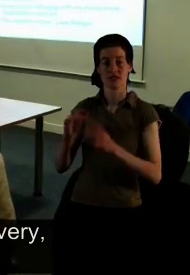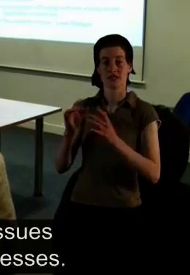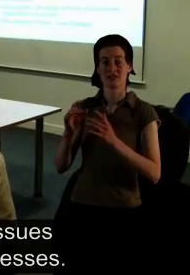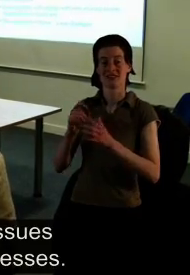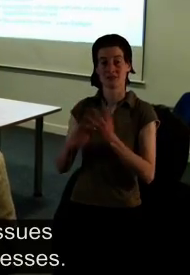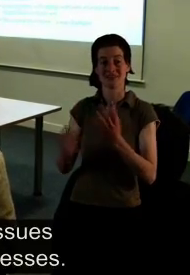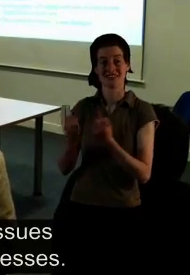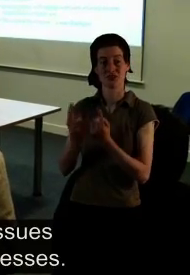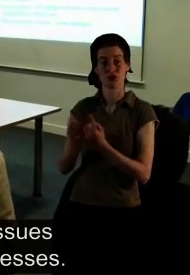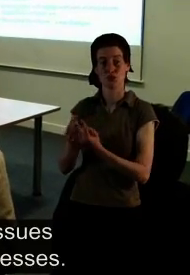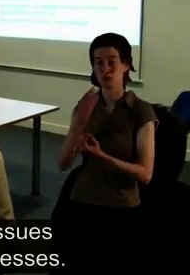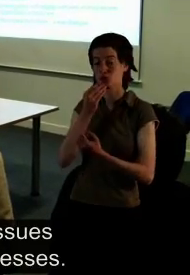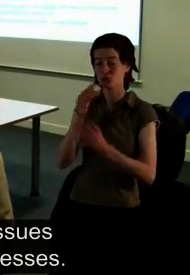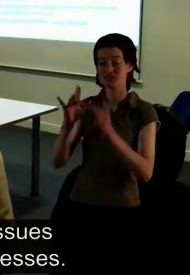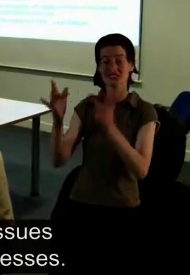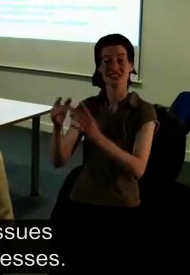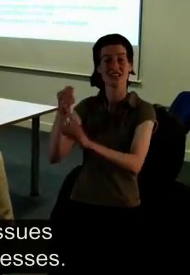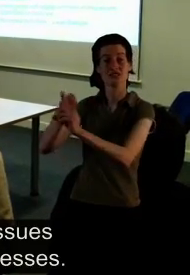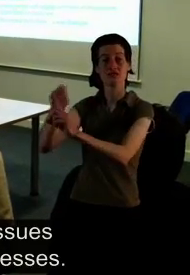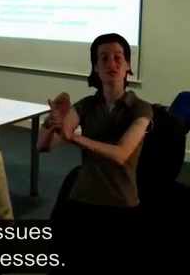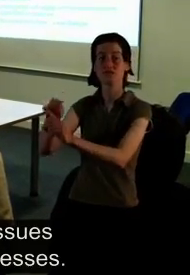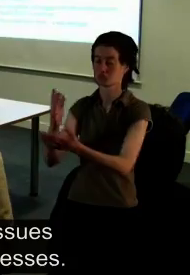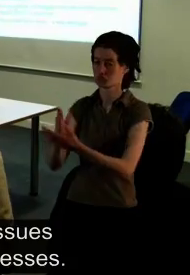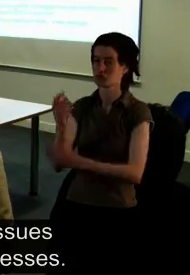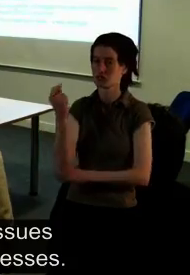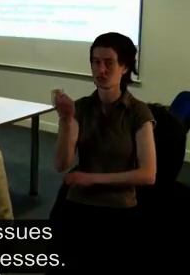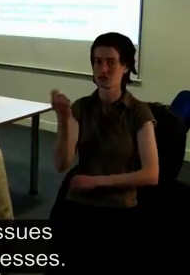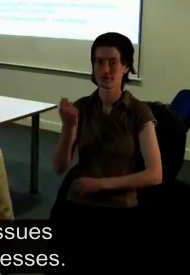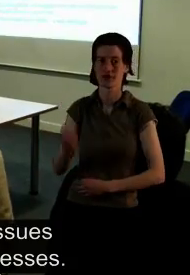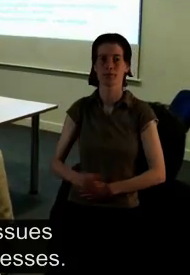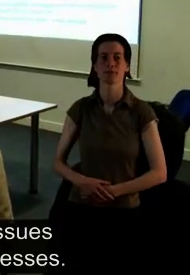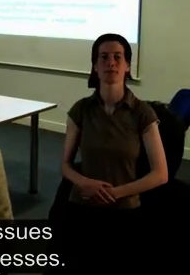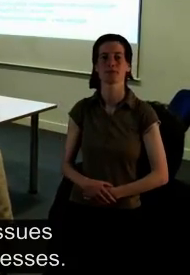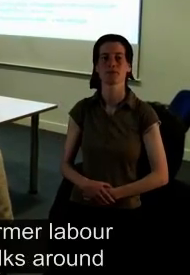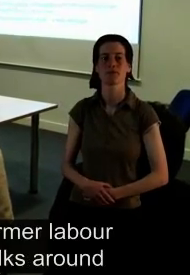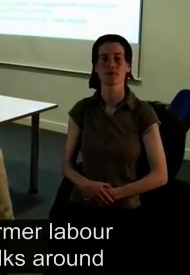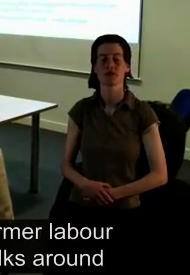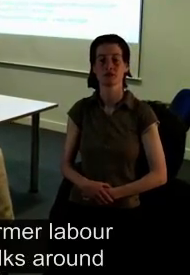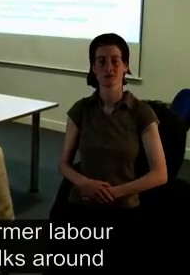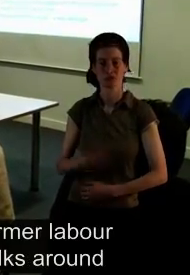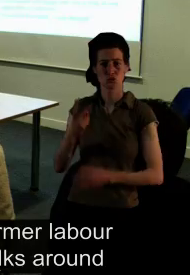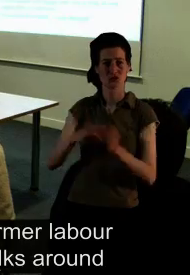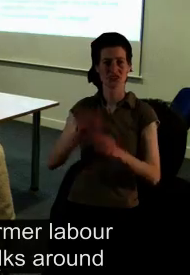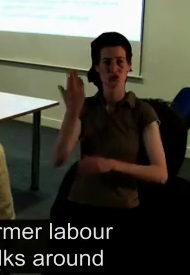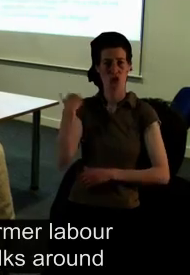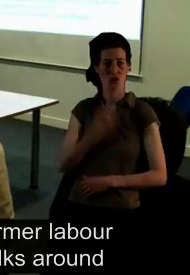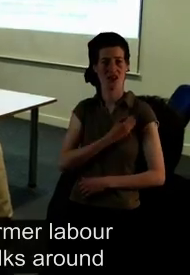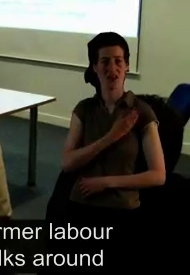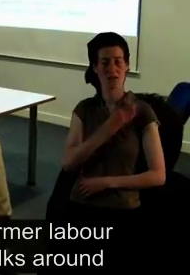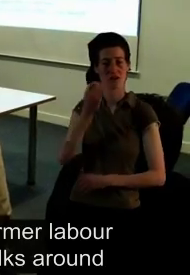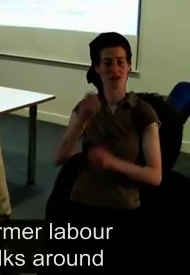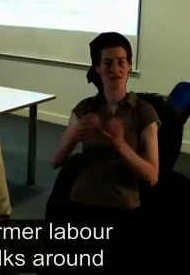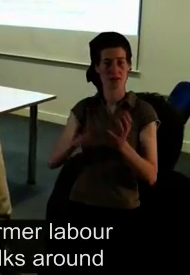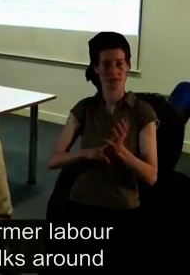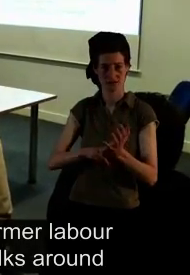tool. E-campaigns on disability issues have had some notable successes. A couple of years ago with the former Labour